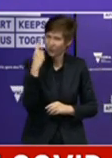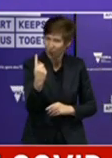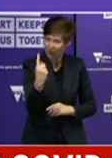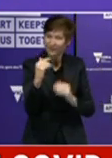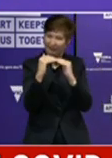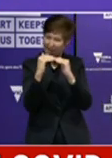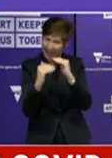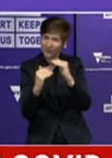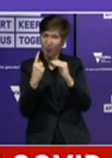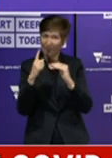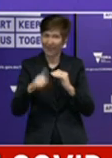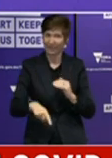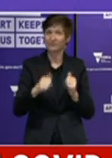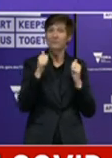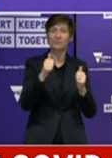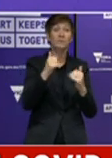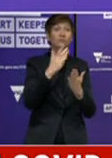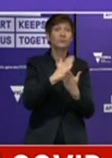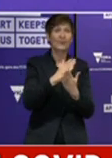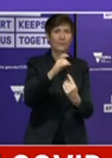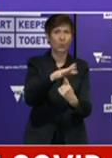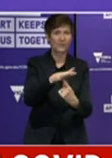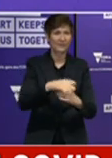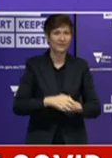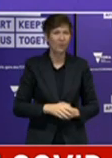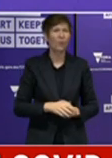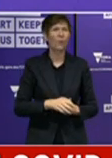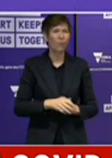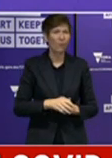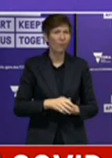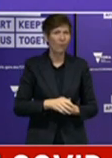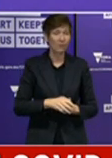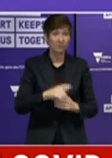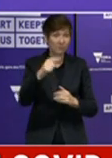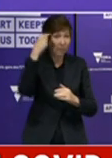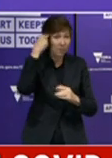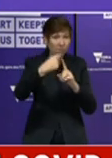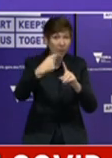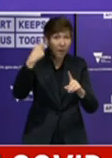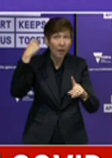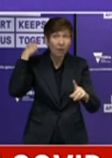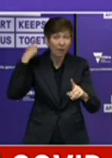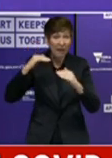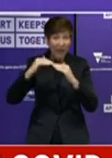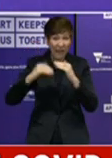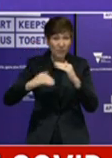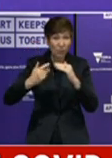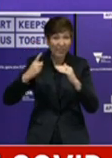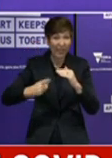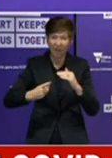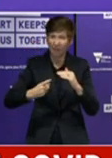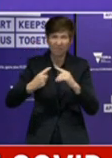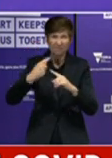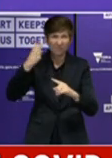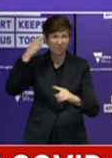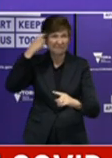is very significant. It's a long time since we had less than 1,000 active cases, and again, whether it's in a